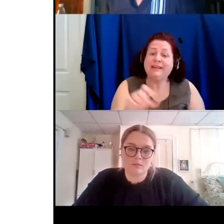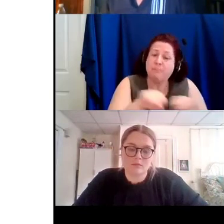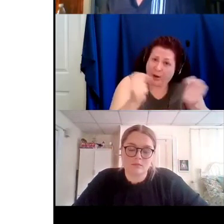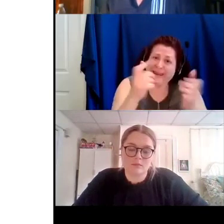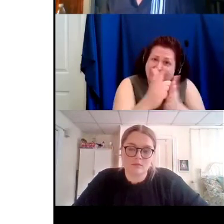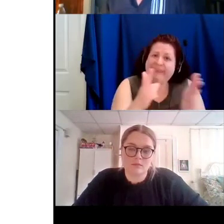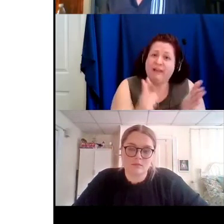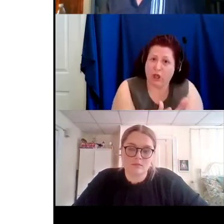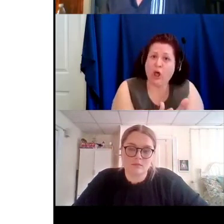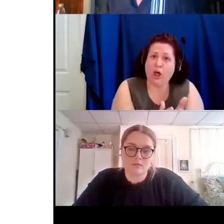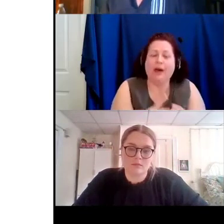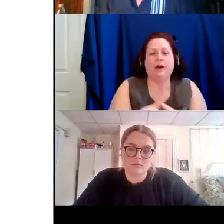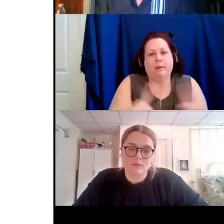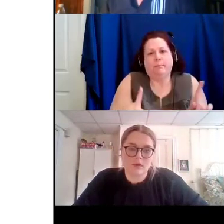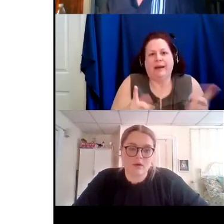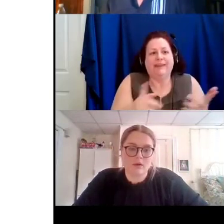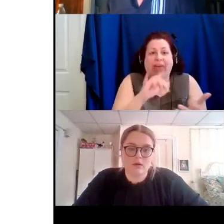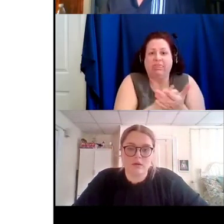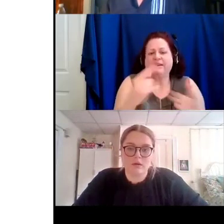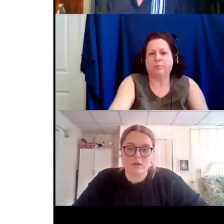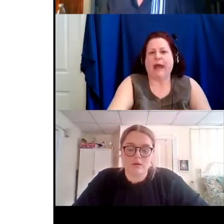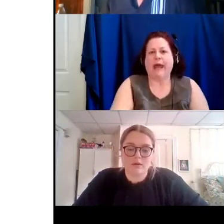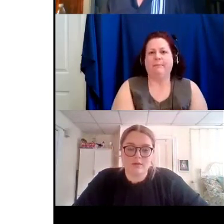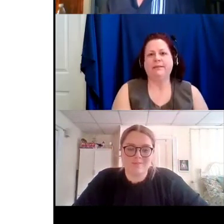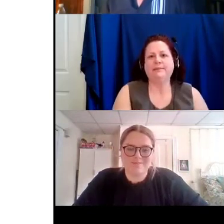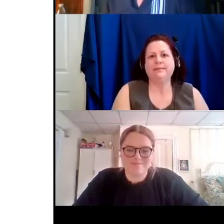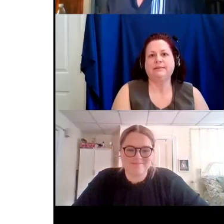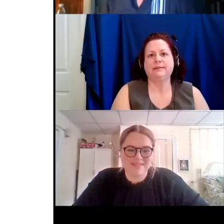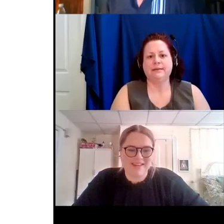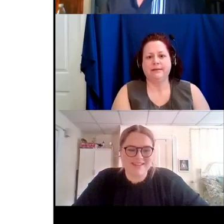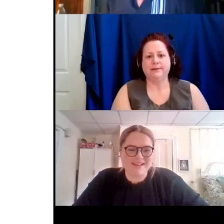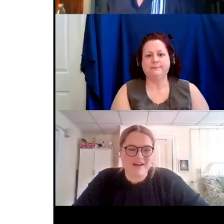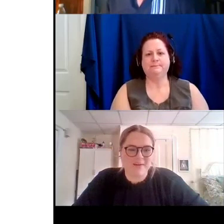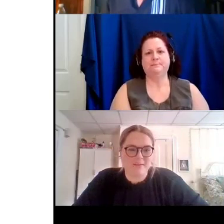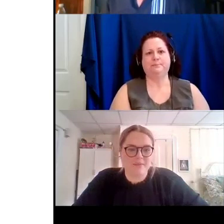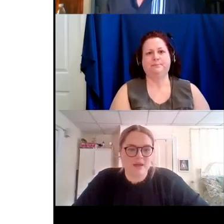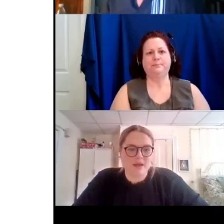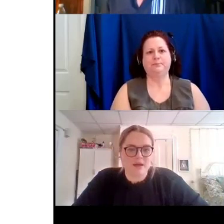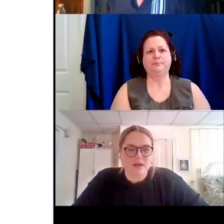that's usually what it's done. I hope that answered the question.